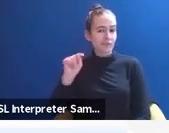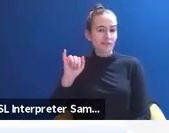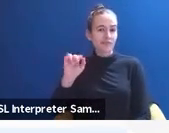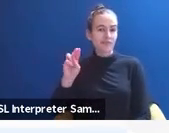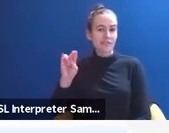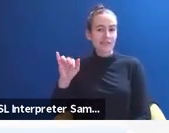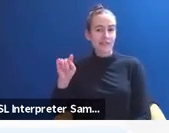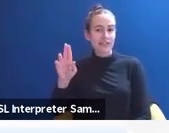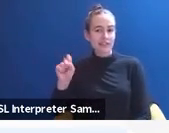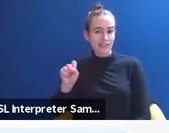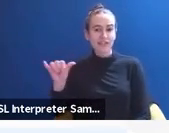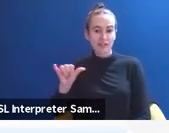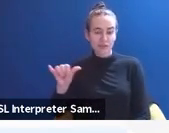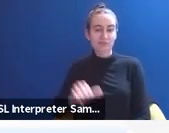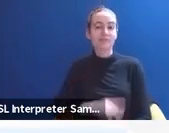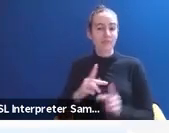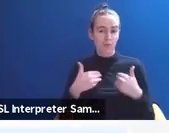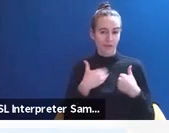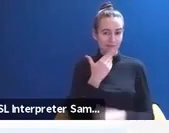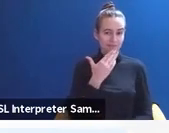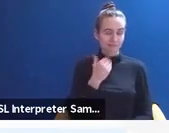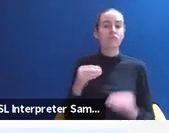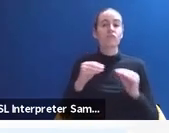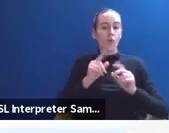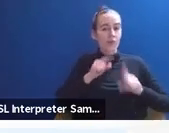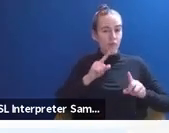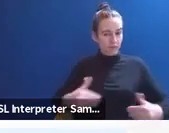with diabetes are at increased risk of reporting tinnitus, and